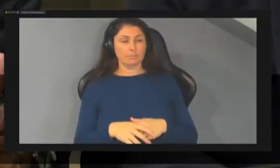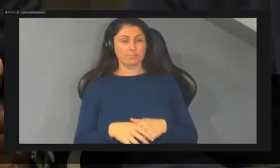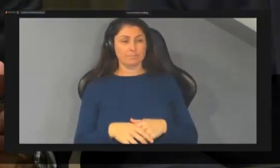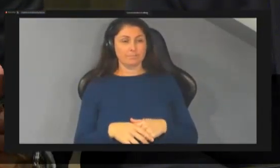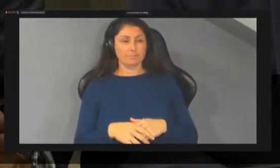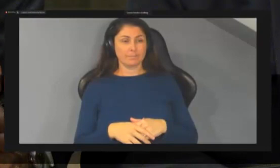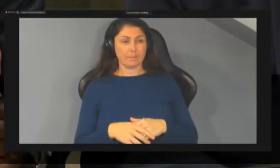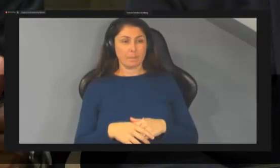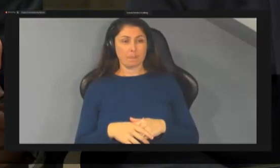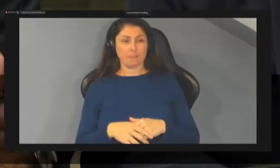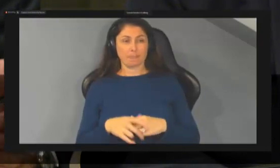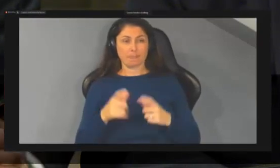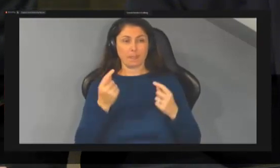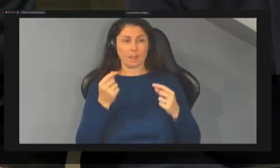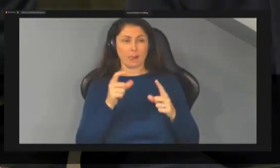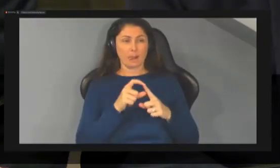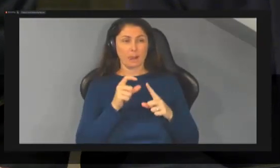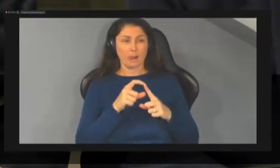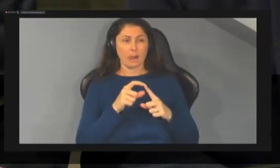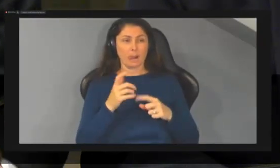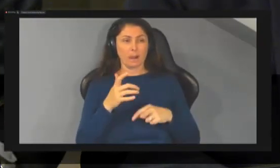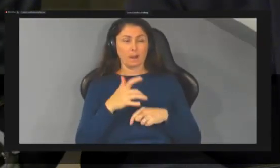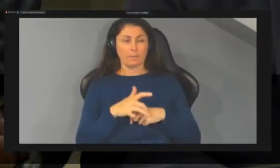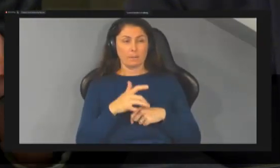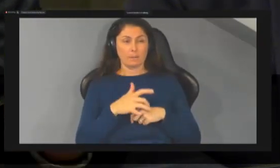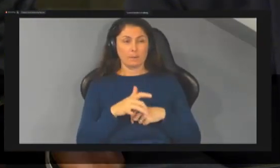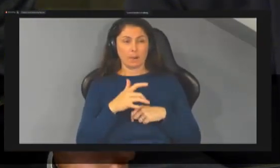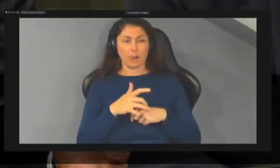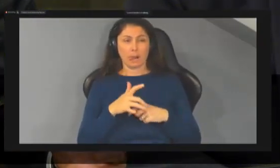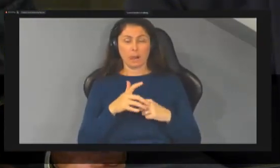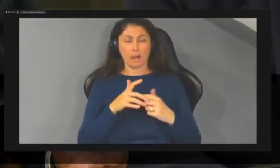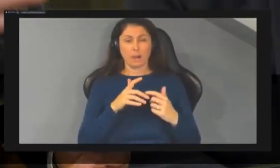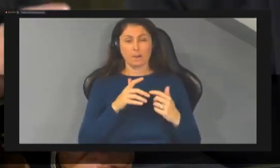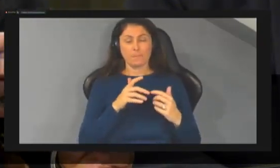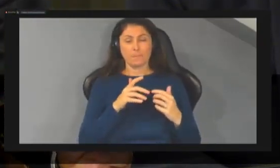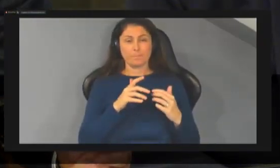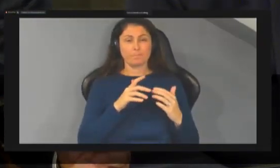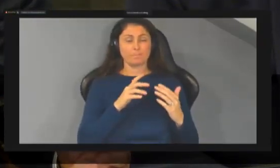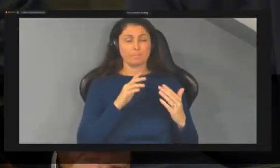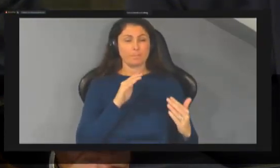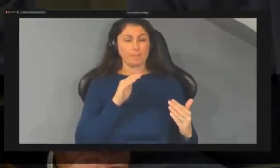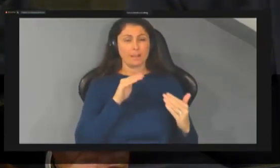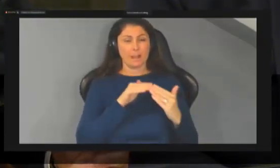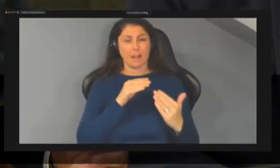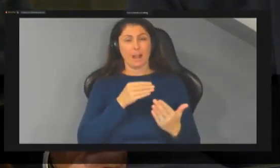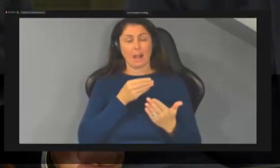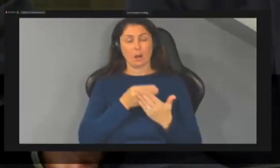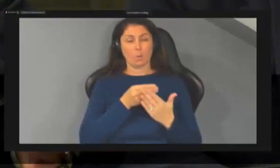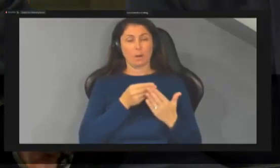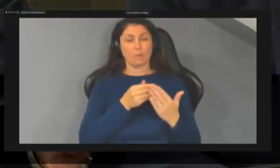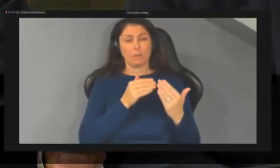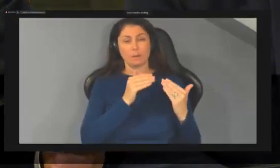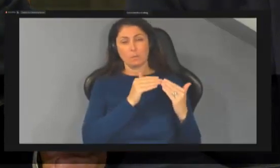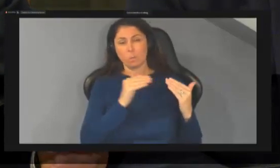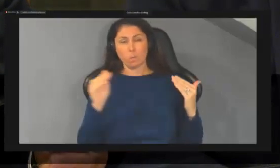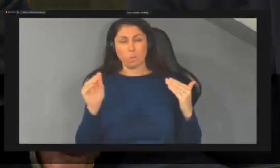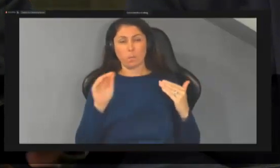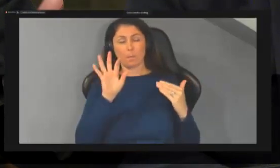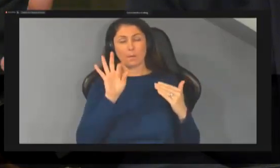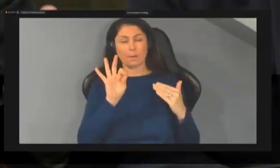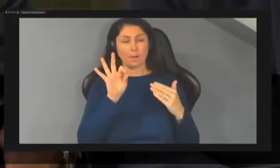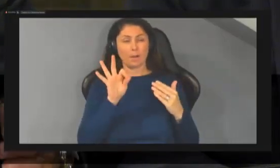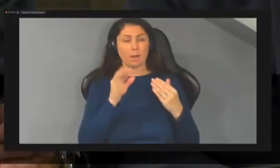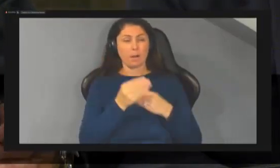what's the word I'm looking for, available equitably across all nine offices, equally